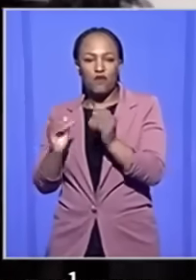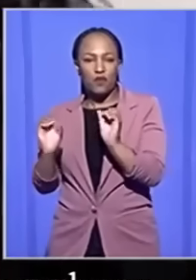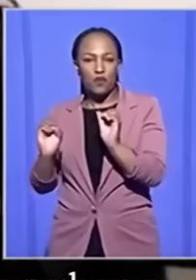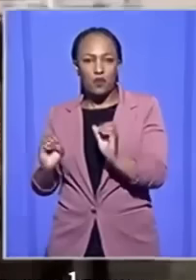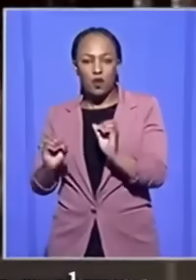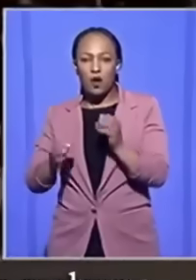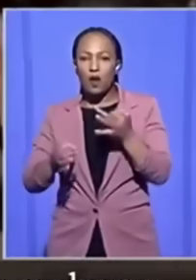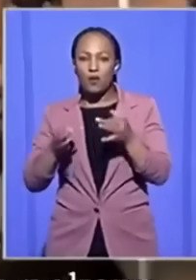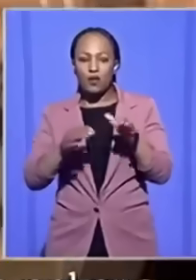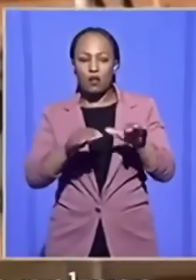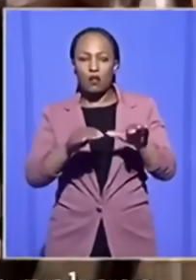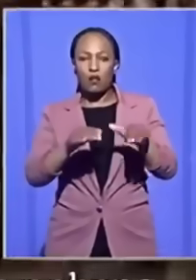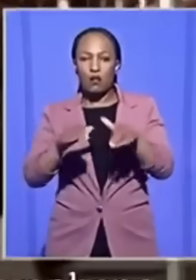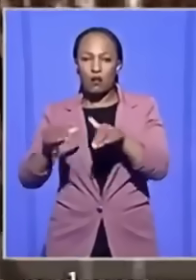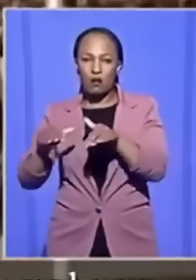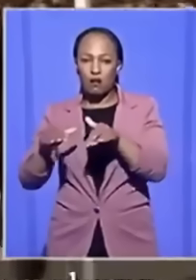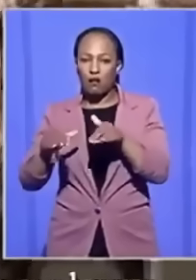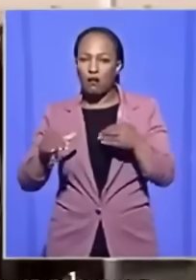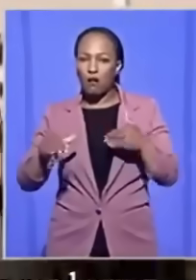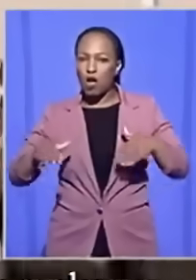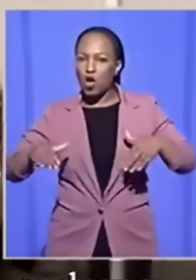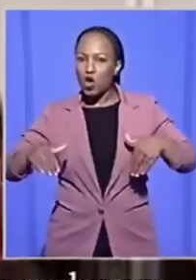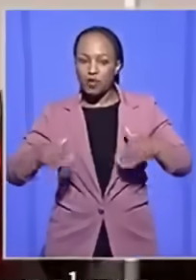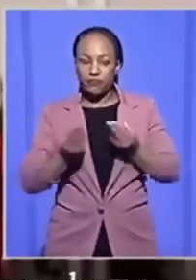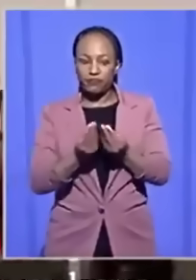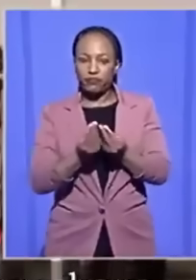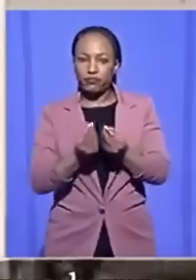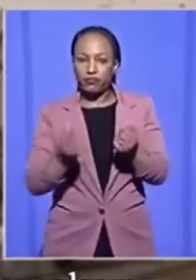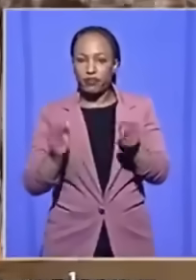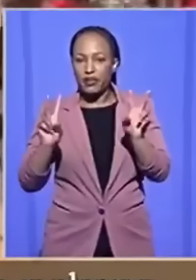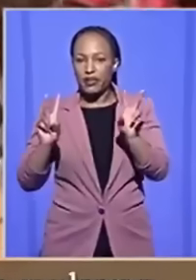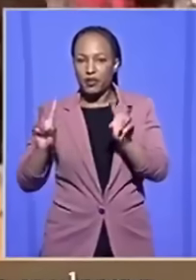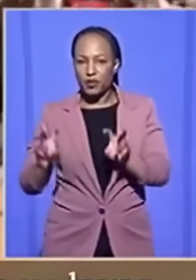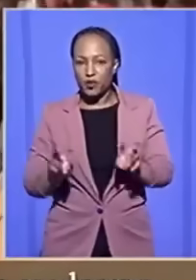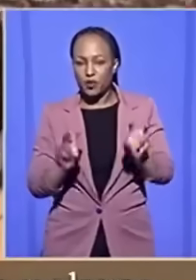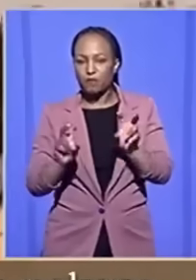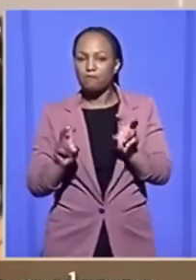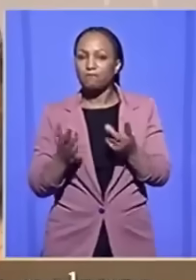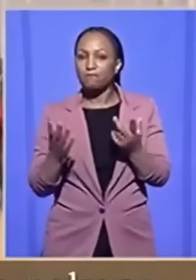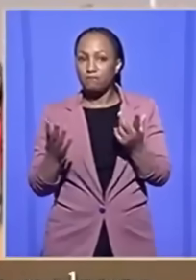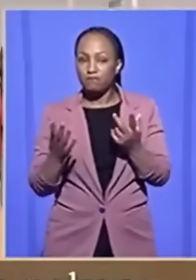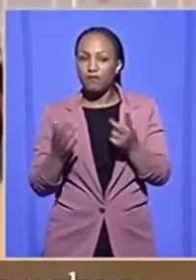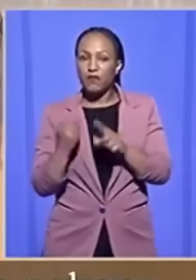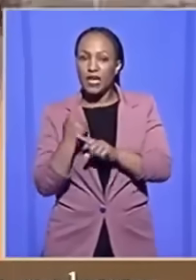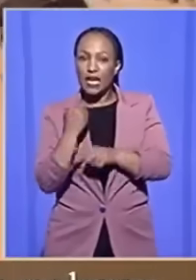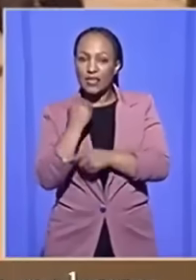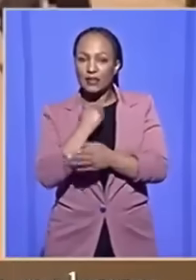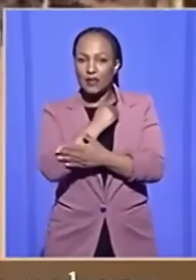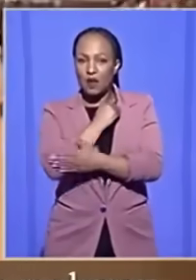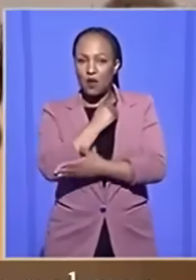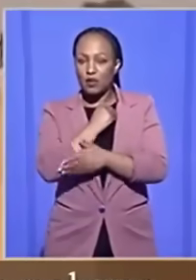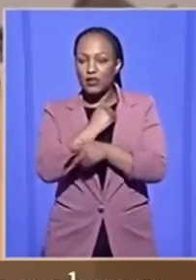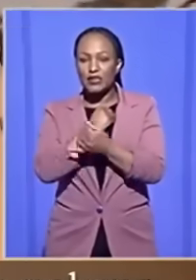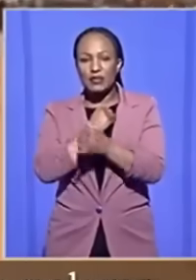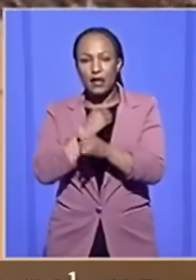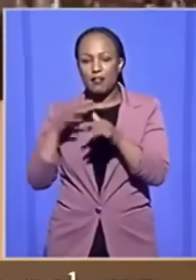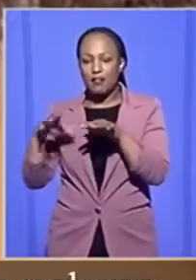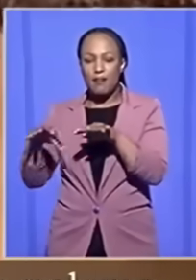e le mmalwa e ise e kgone go rarabololwa kgang eno. Mme e santse e le naga ya bofelo e santseng e gapilwe